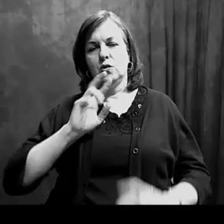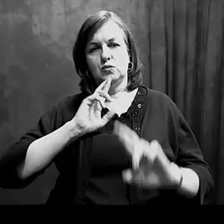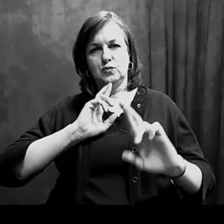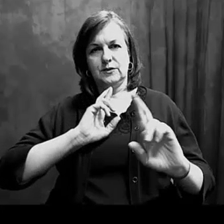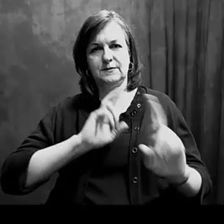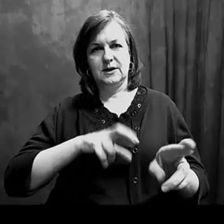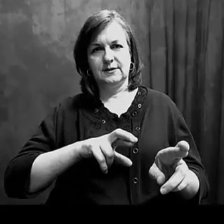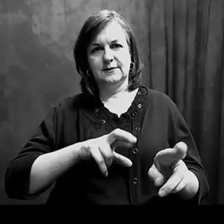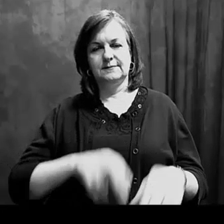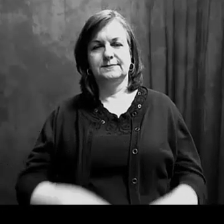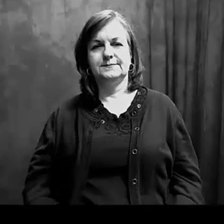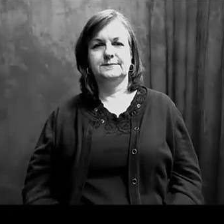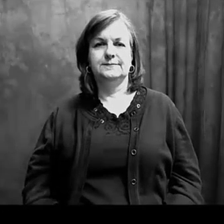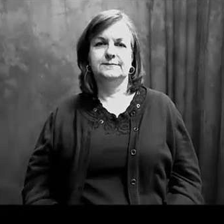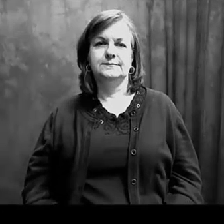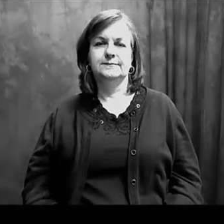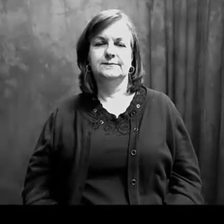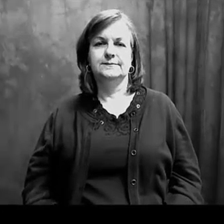response.